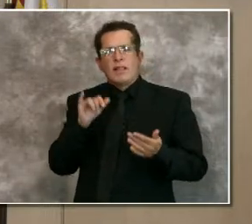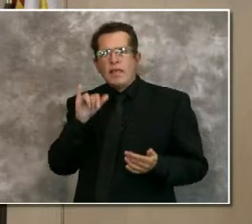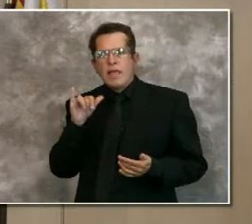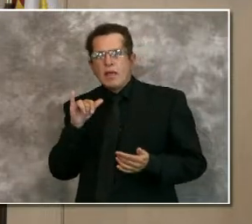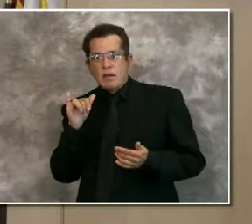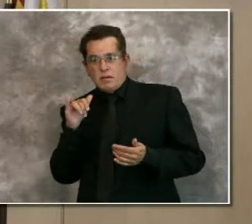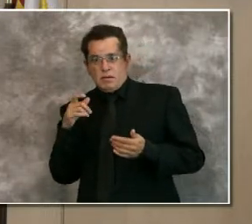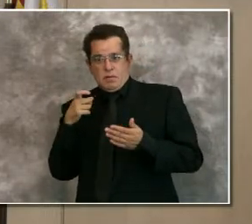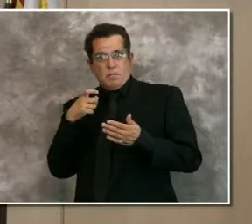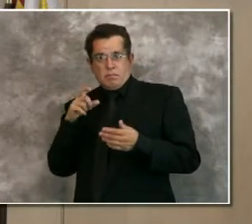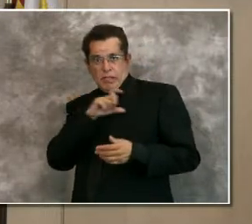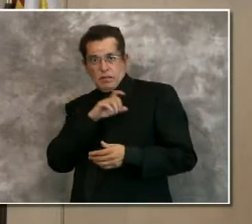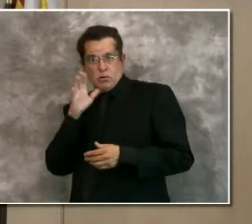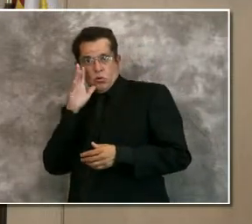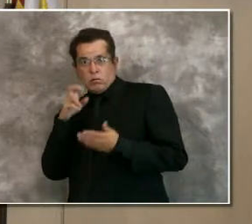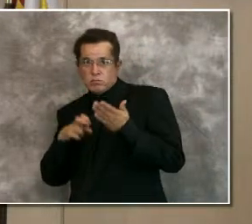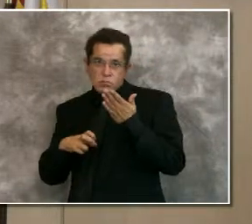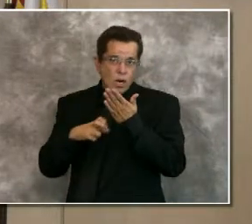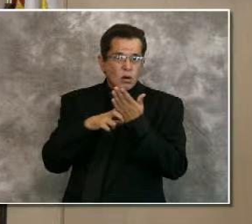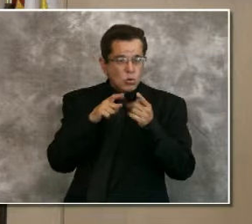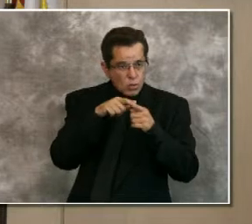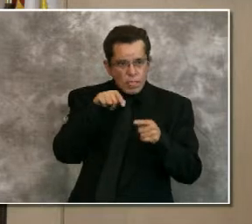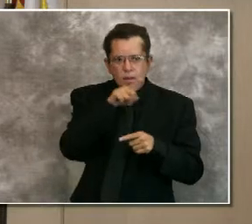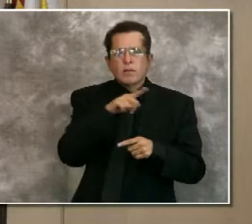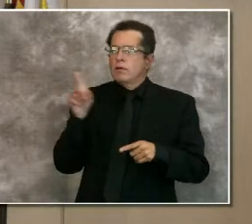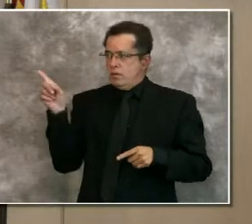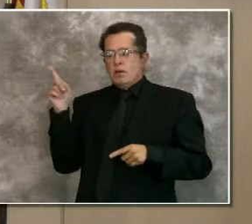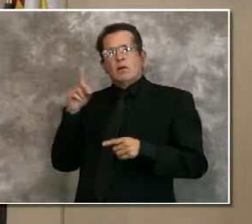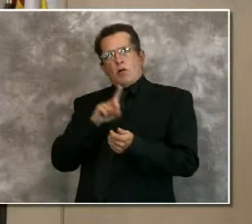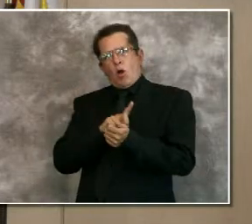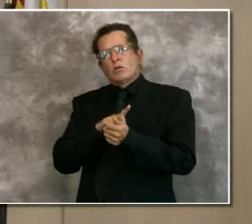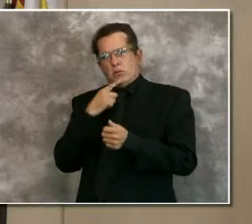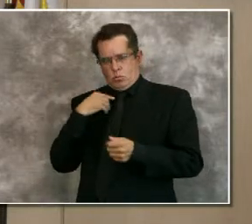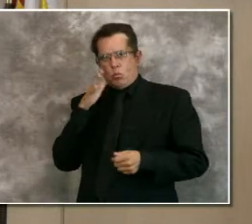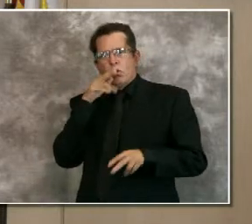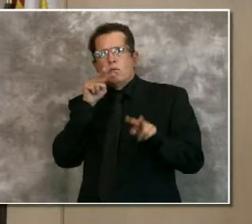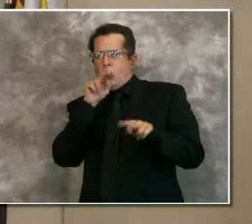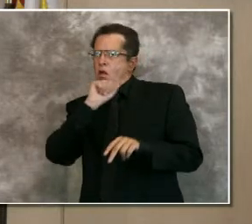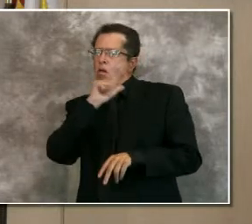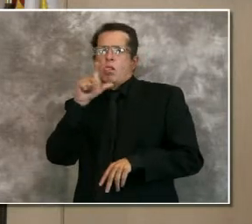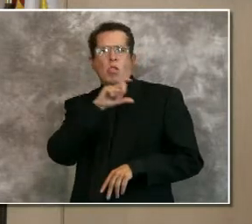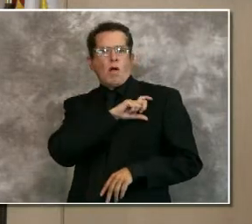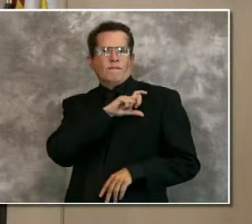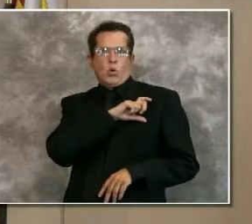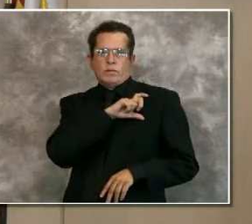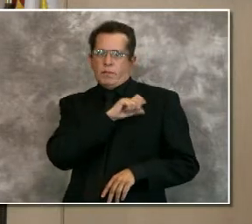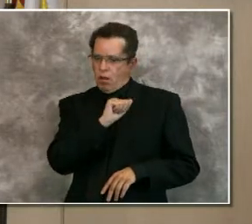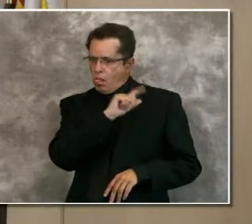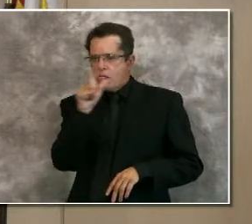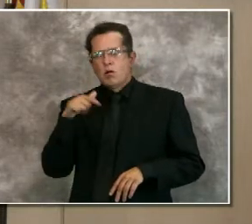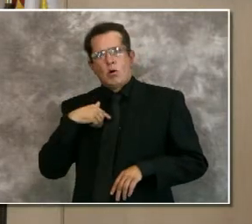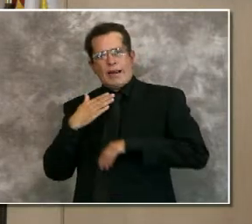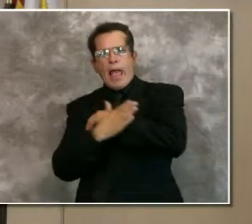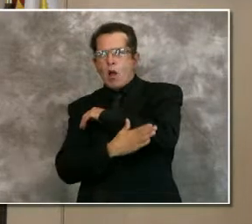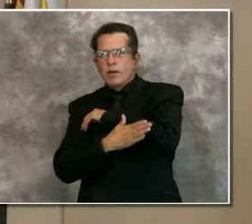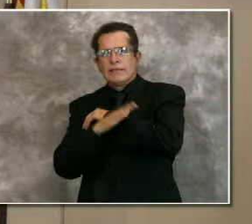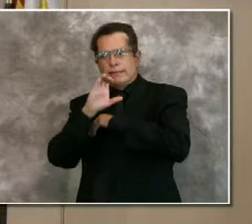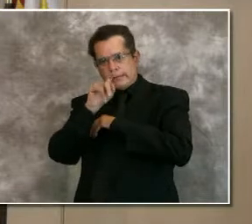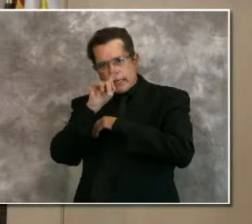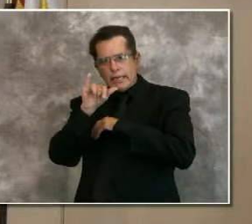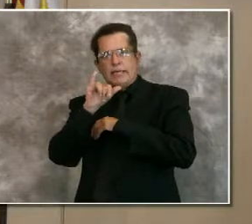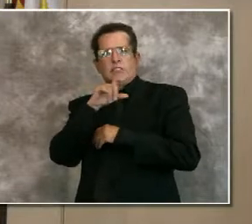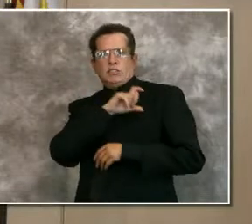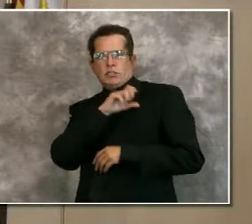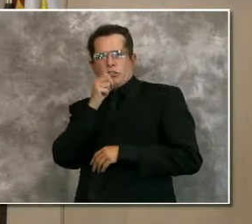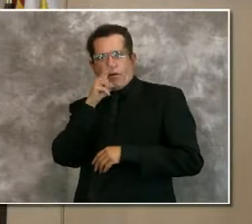like from you guys? So we will be working with law enforcement across all of our city jurisdictions, as well as our county